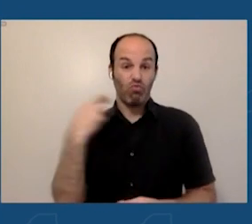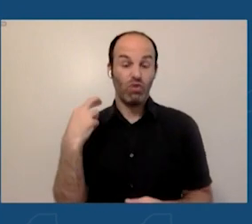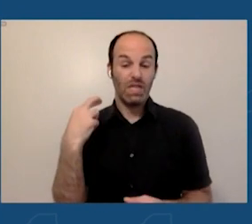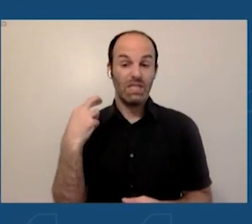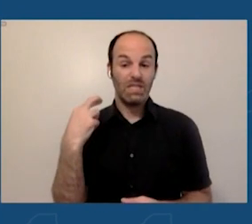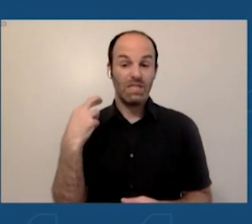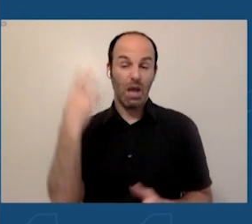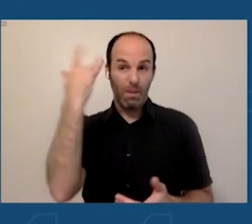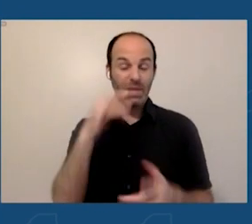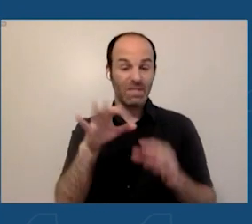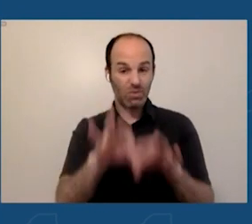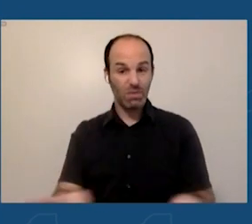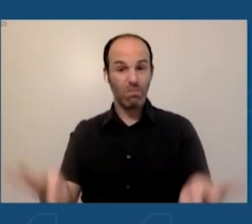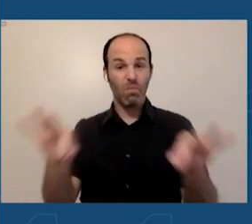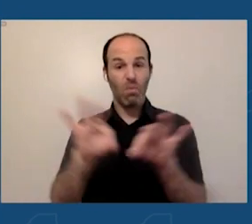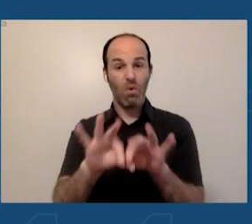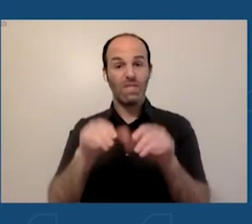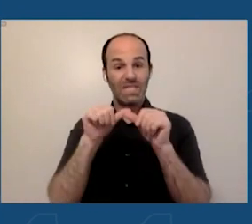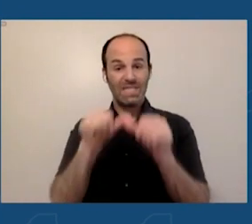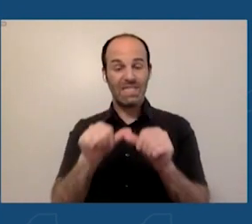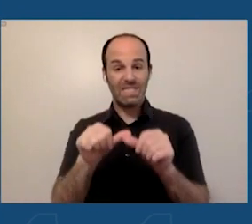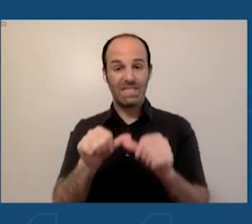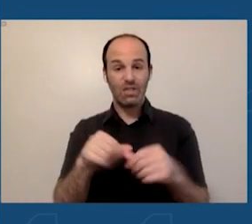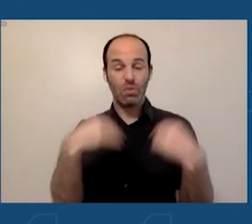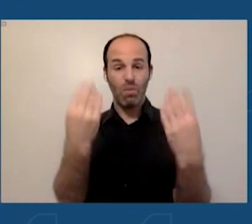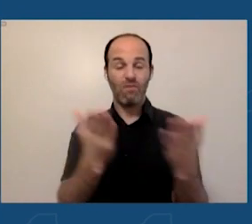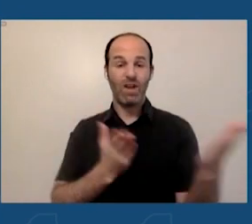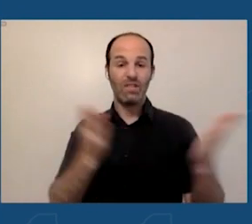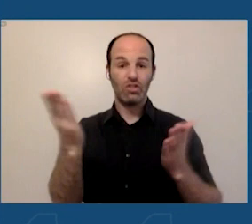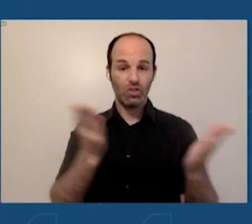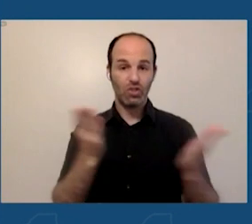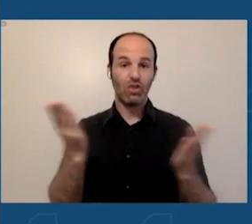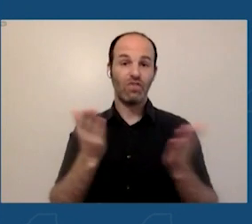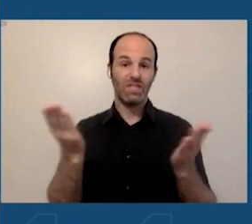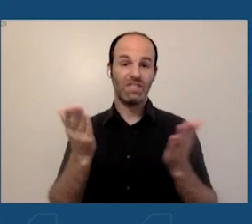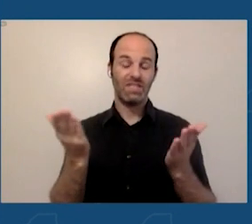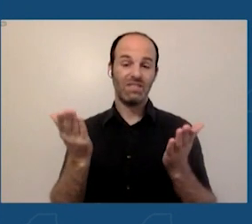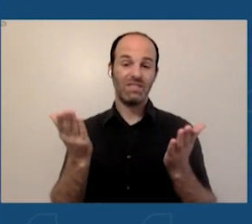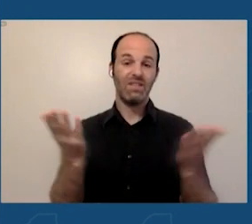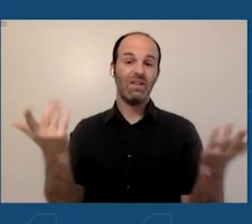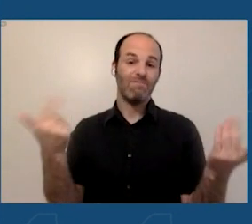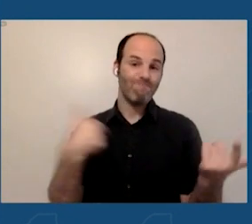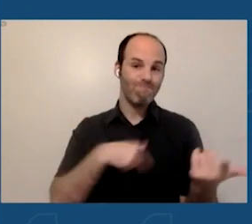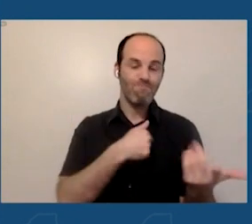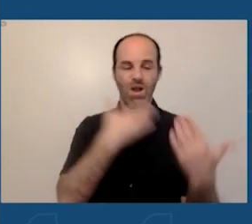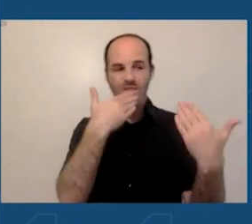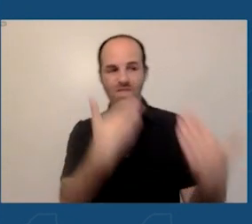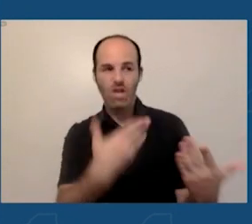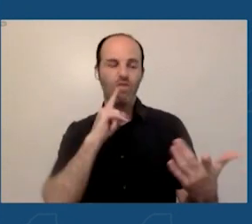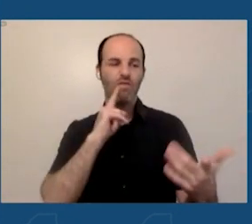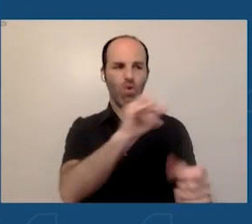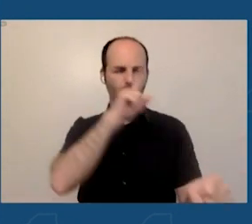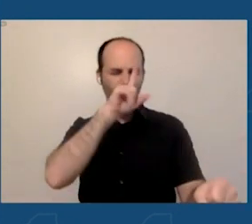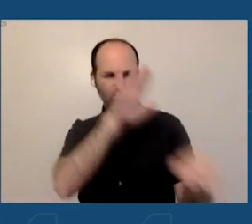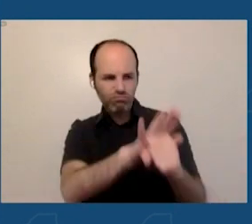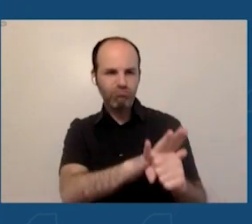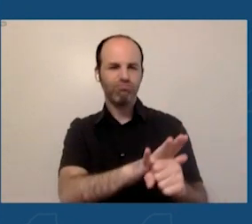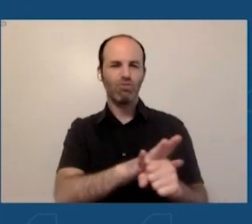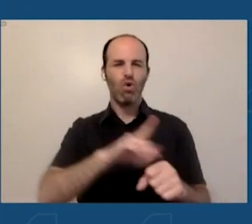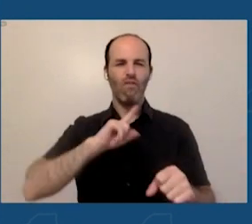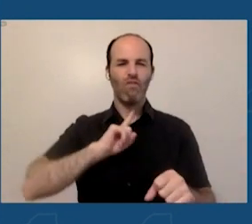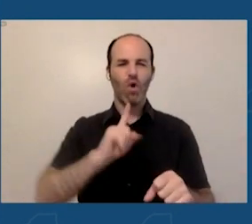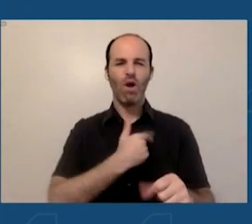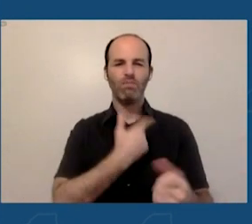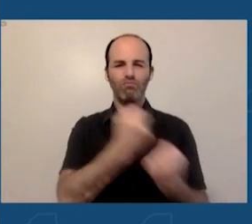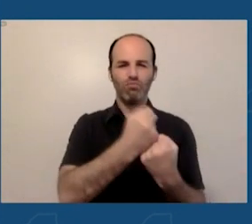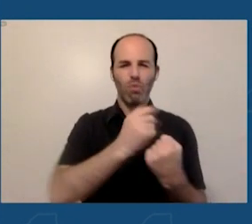was important to continue to provide that service. And we thank you for your commitment to our families in New York State and